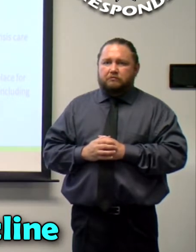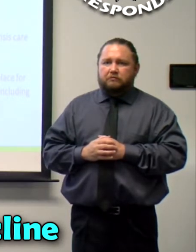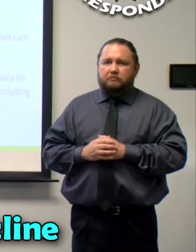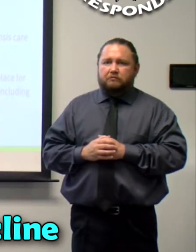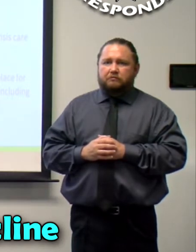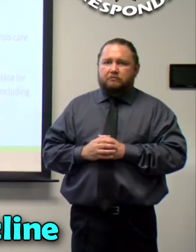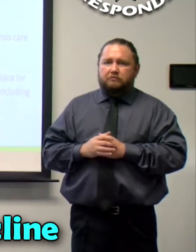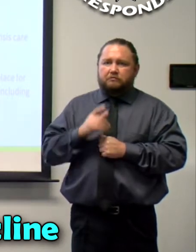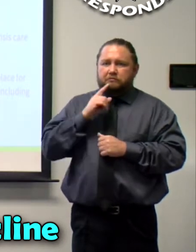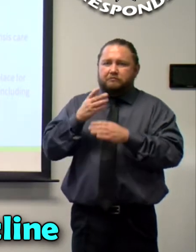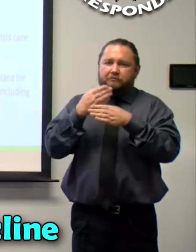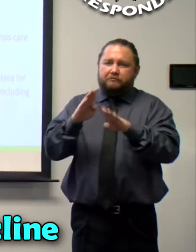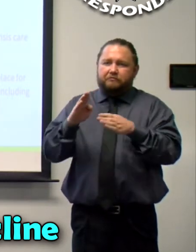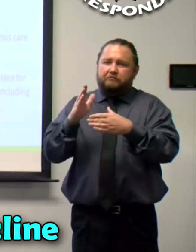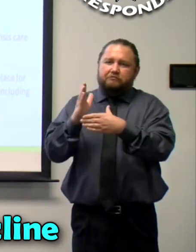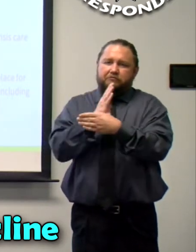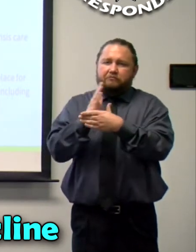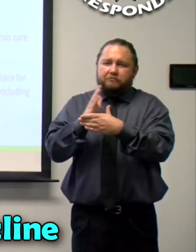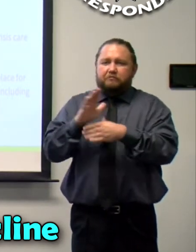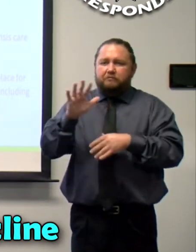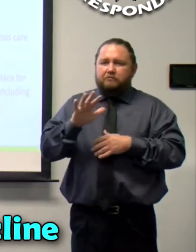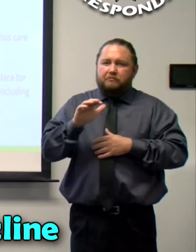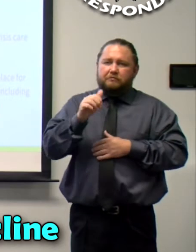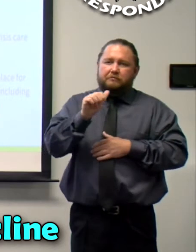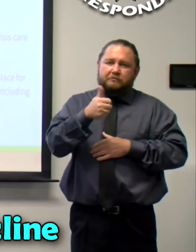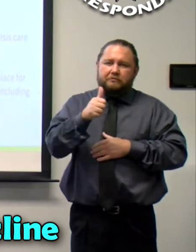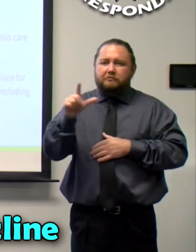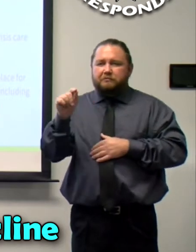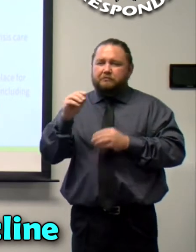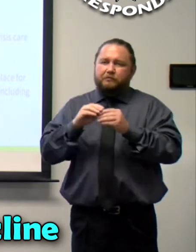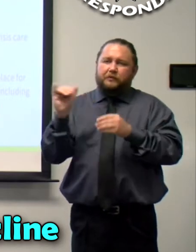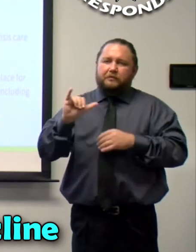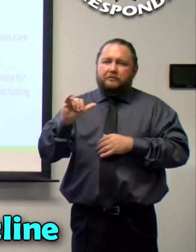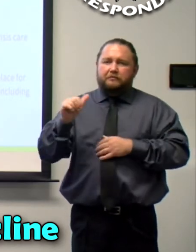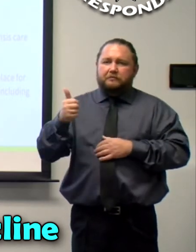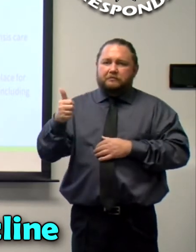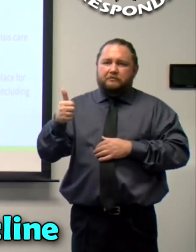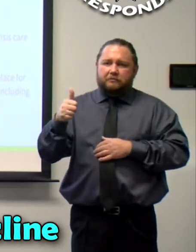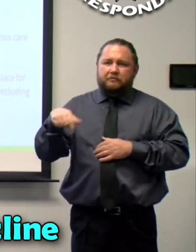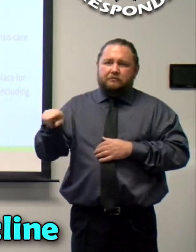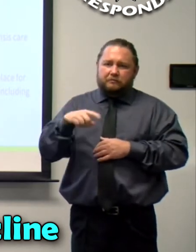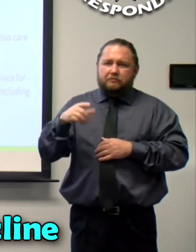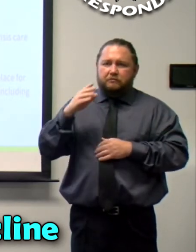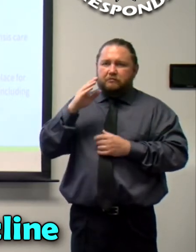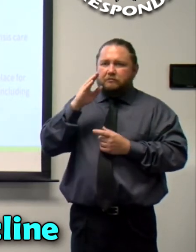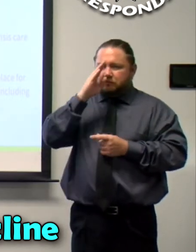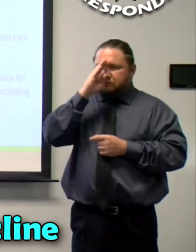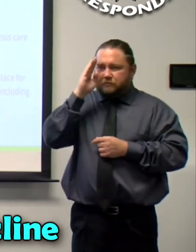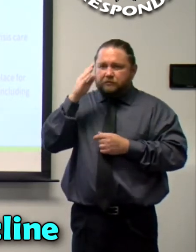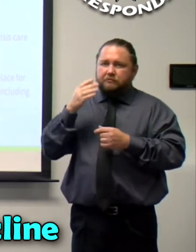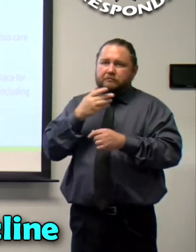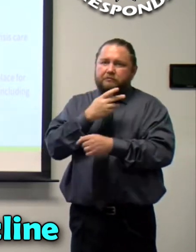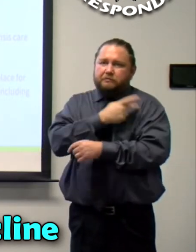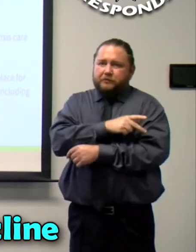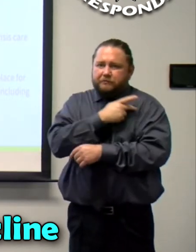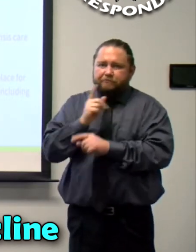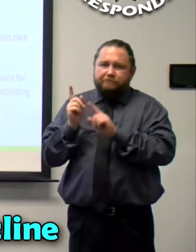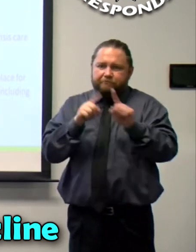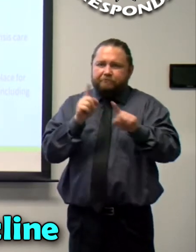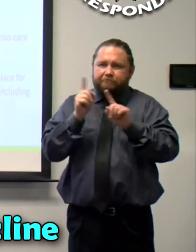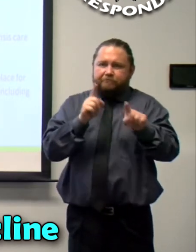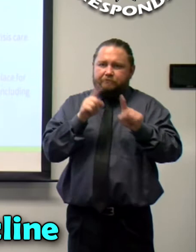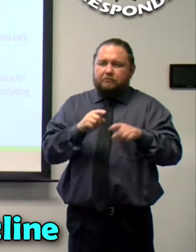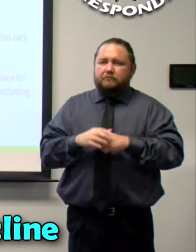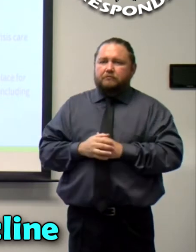up. Earlier was up around 20, but has come down a bit. So they are definitely not overwhelmed with cases. So we are